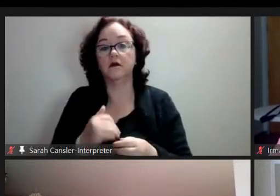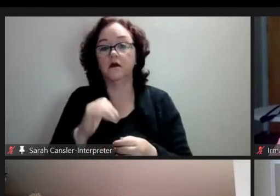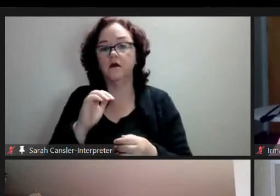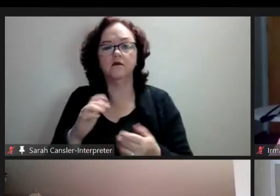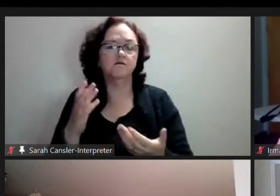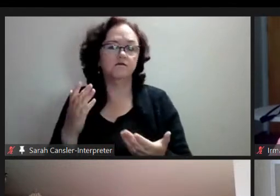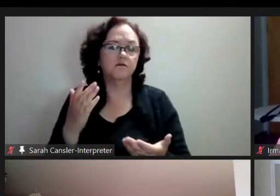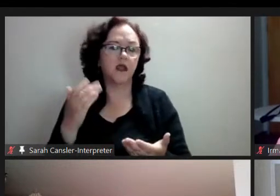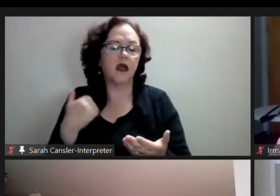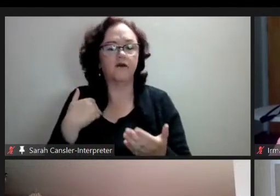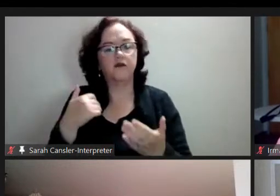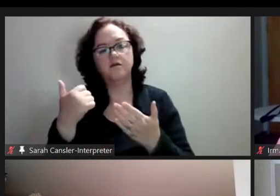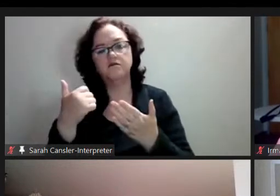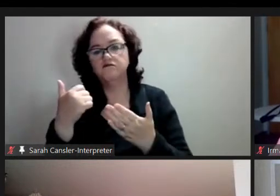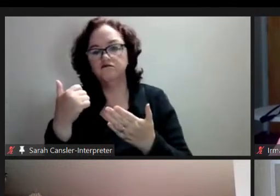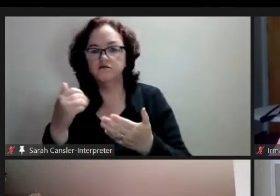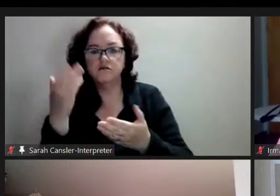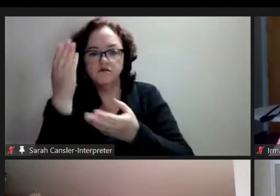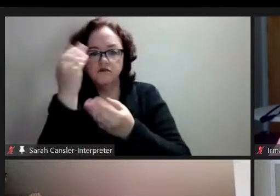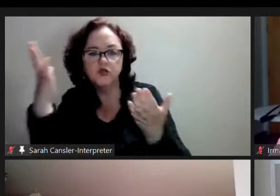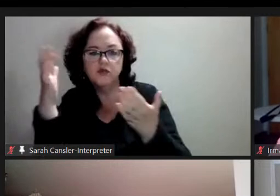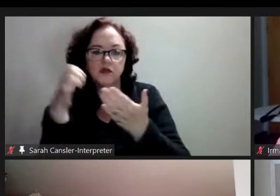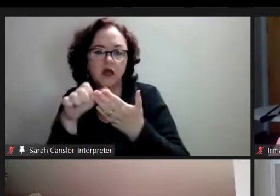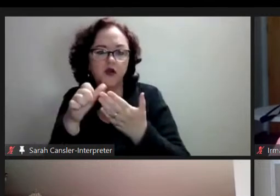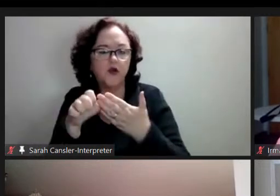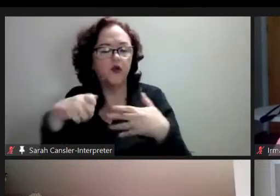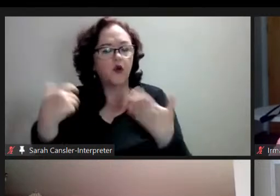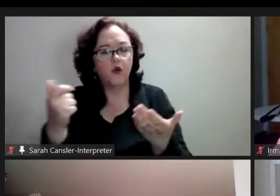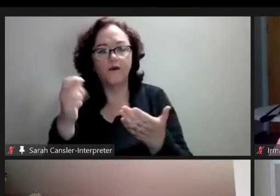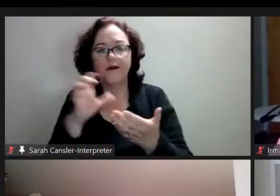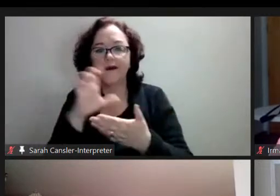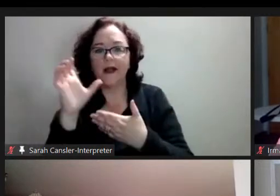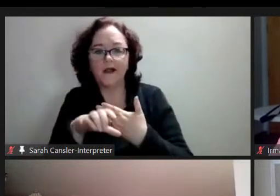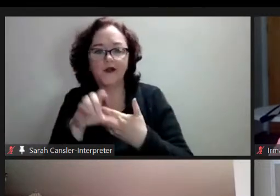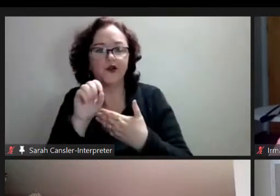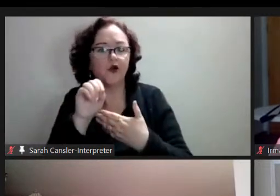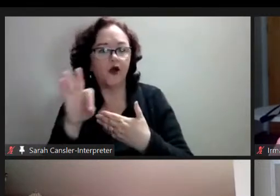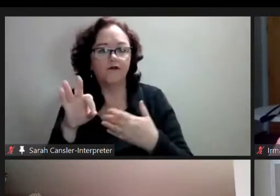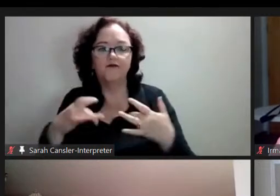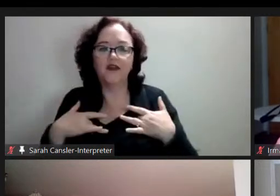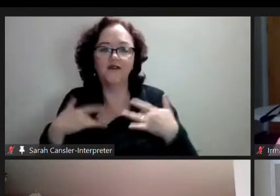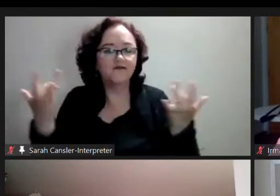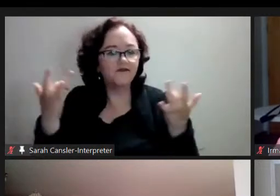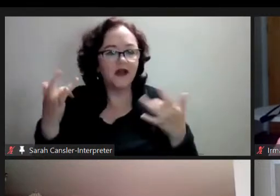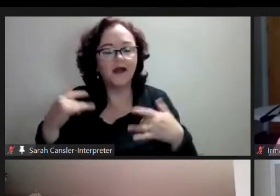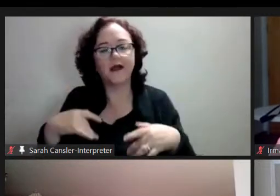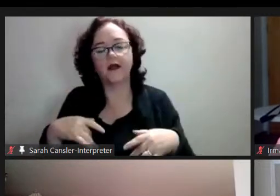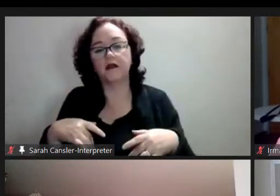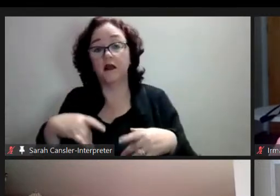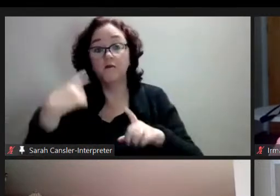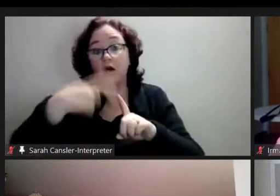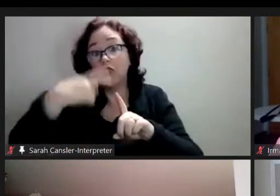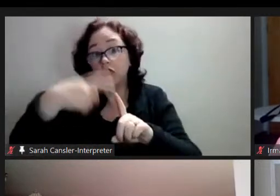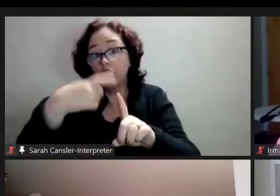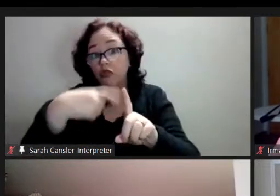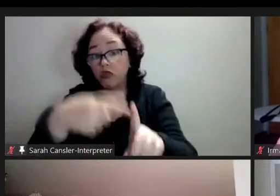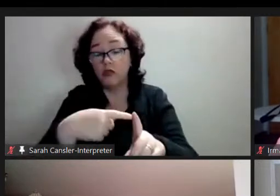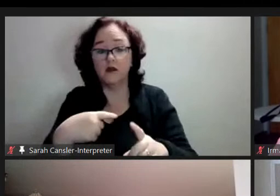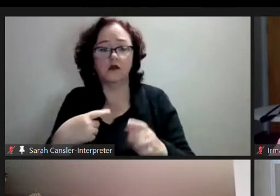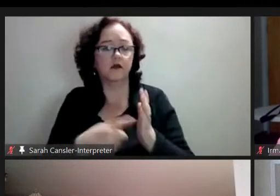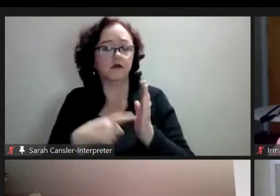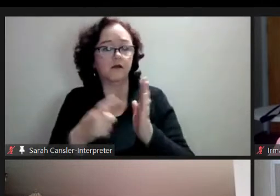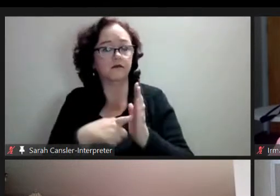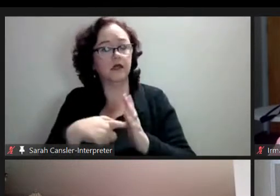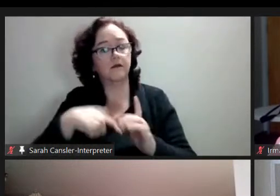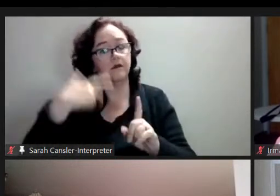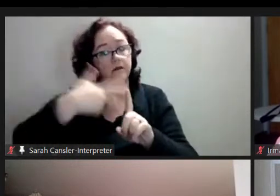newsletter or calendar of events, something like that, monthly, or announcements on a monthly basis, sometimes quarterly.